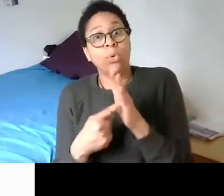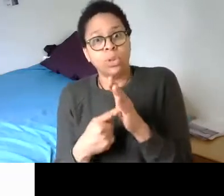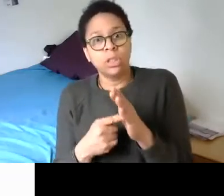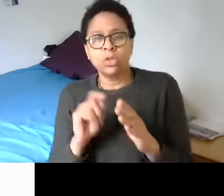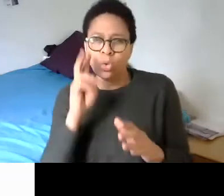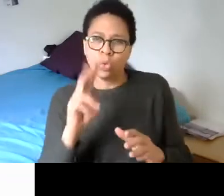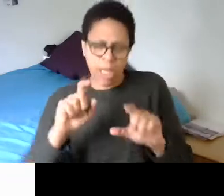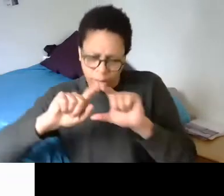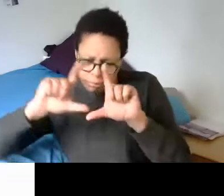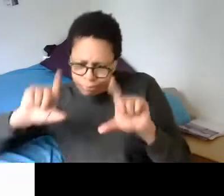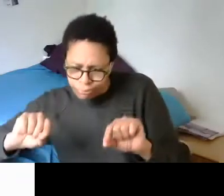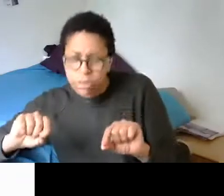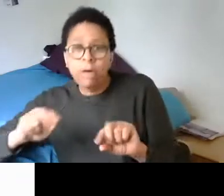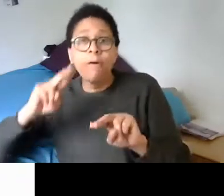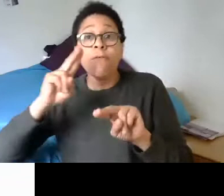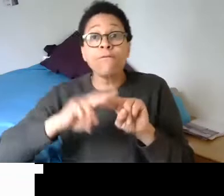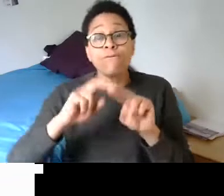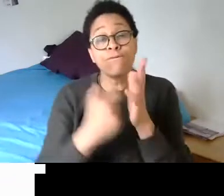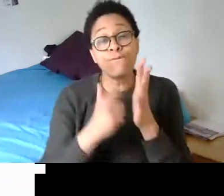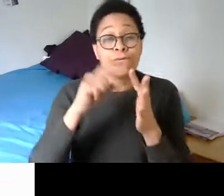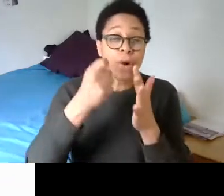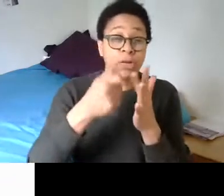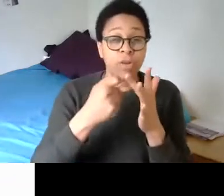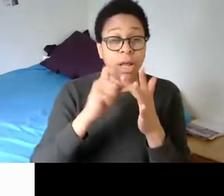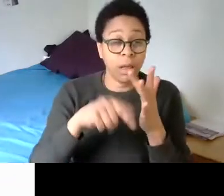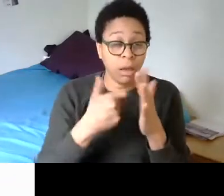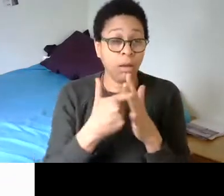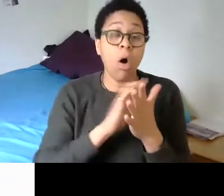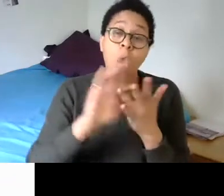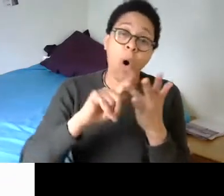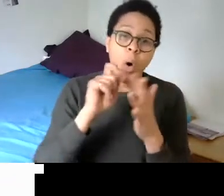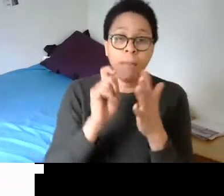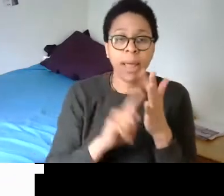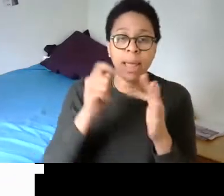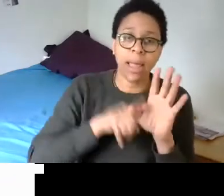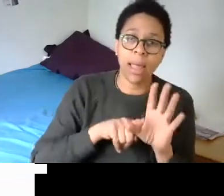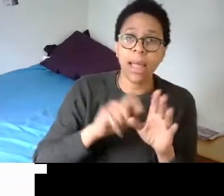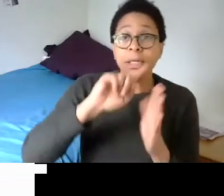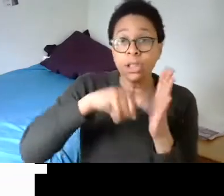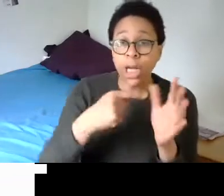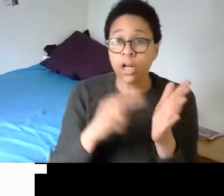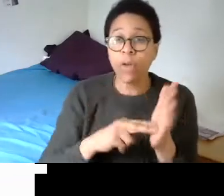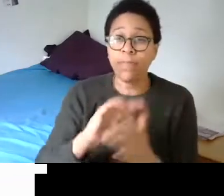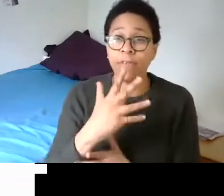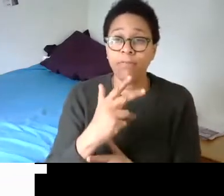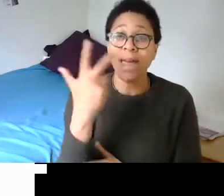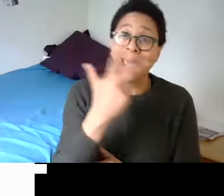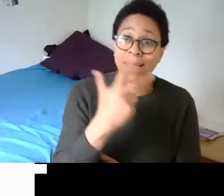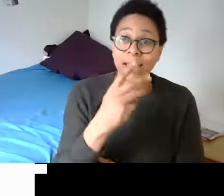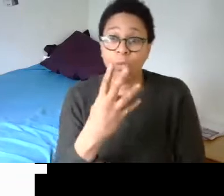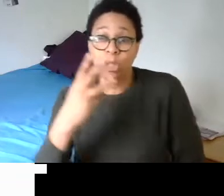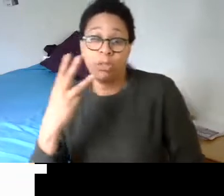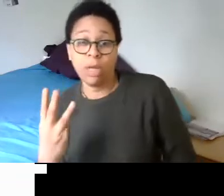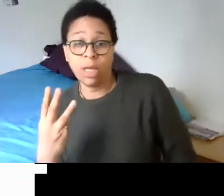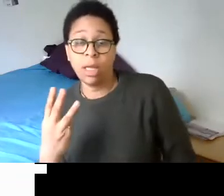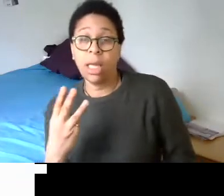when. So here we have Frederick Hockley, his book, January the 5th, 1833, 8:30 p.m., the gift of his